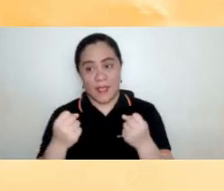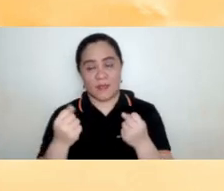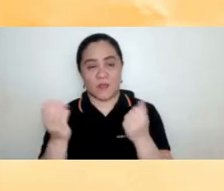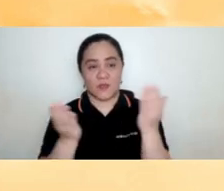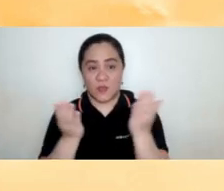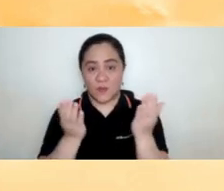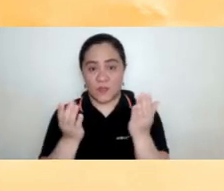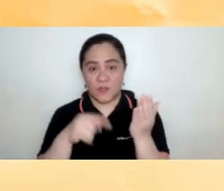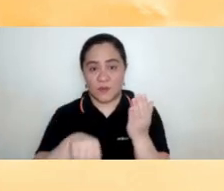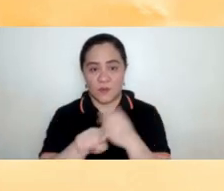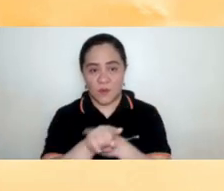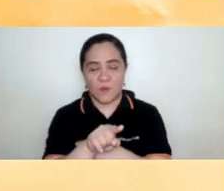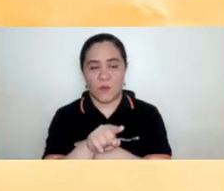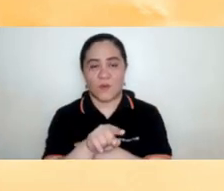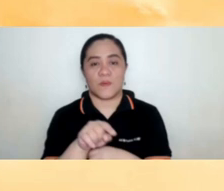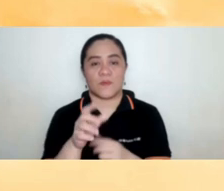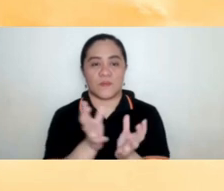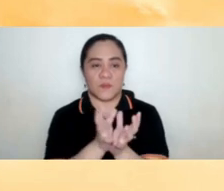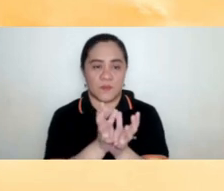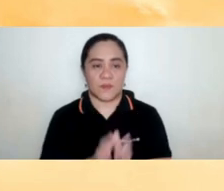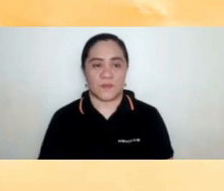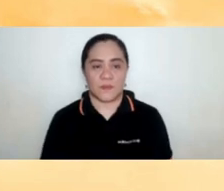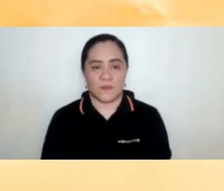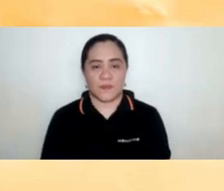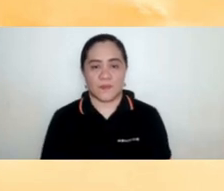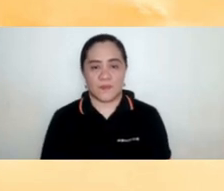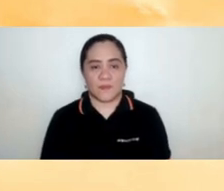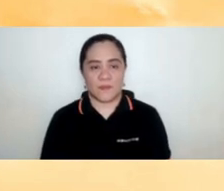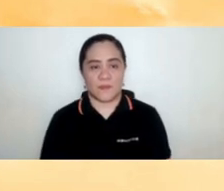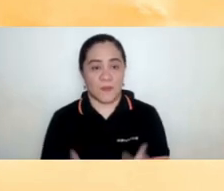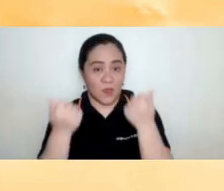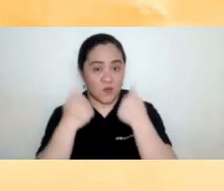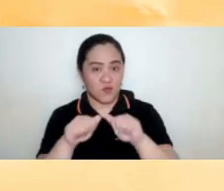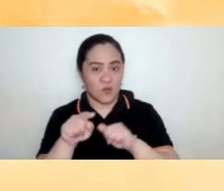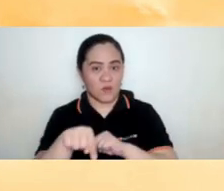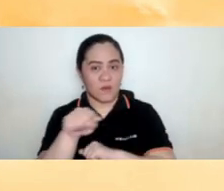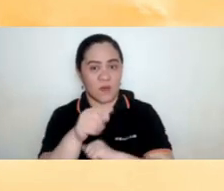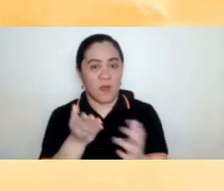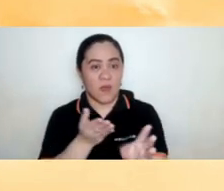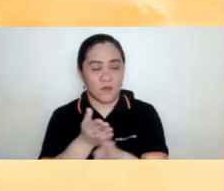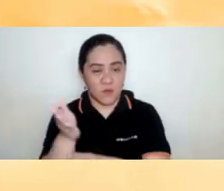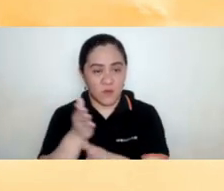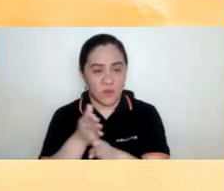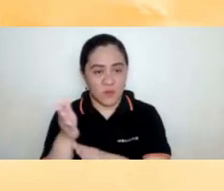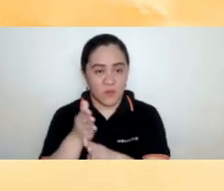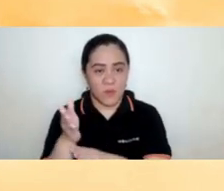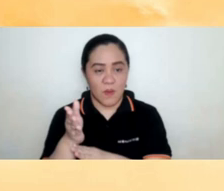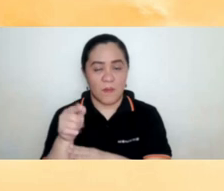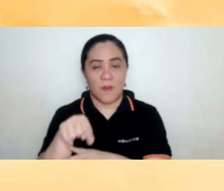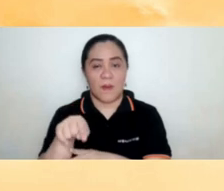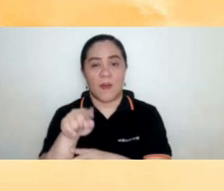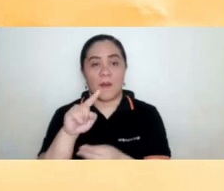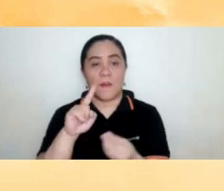to underserved communities. We Thrive stands for our collective path to well-being, and Circle of Hope stands